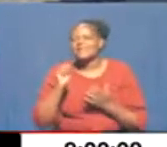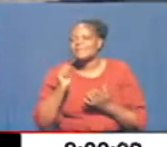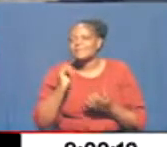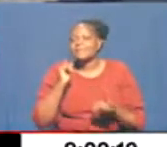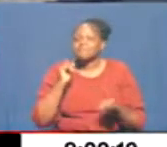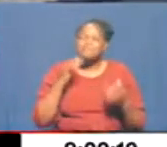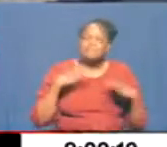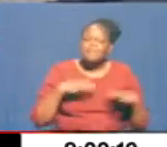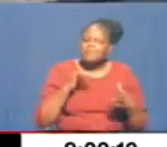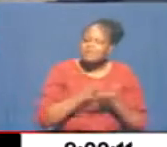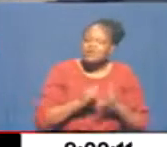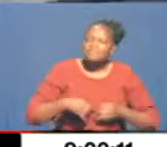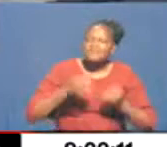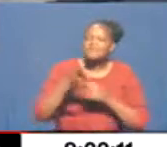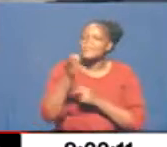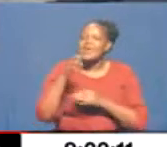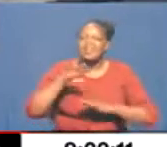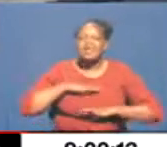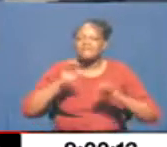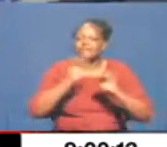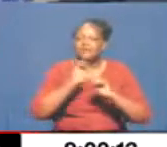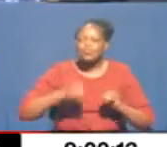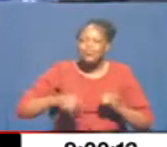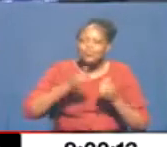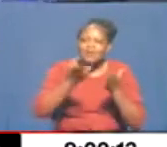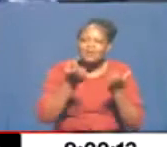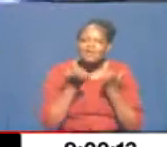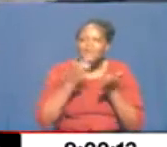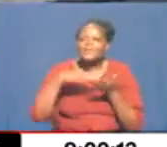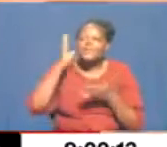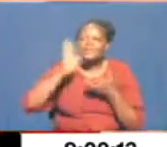given guns are not enough. We need more than